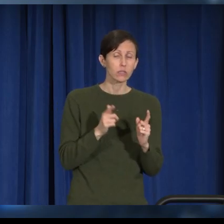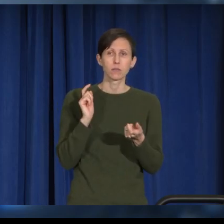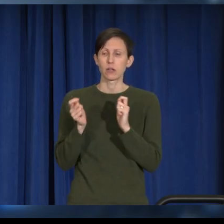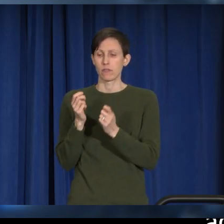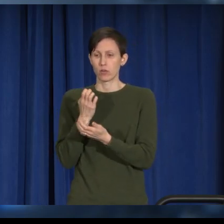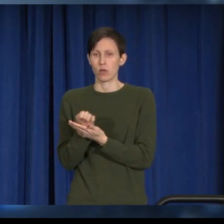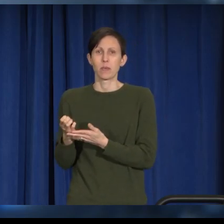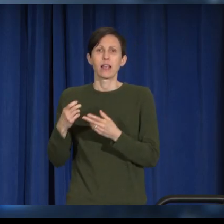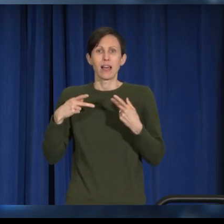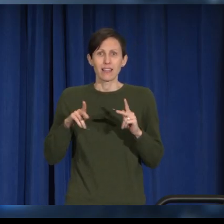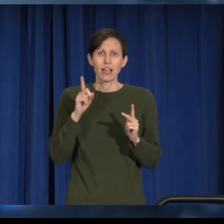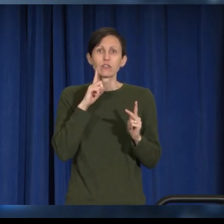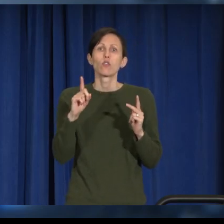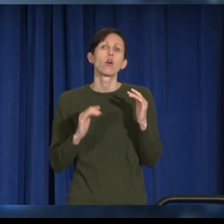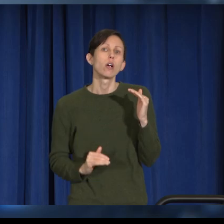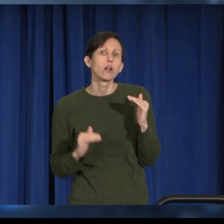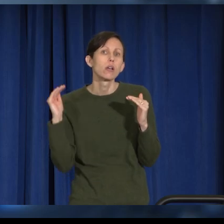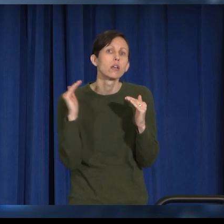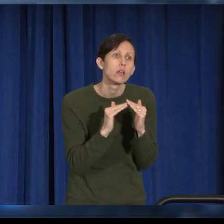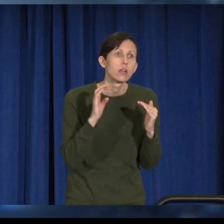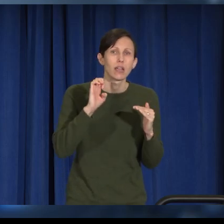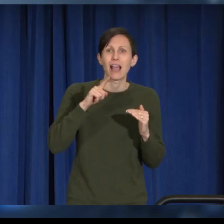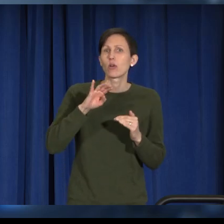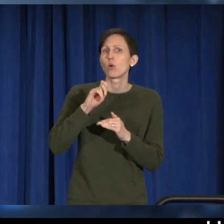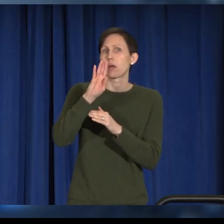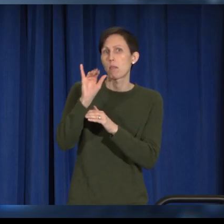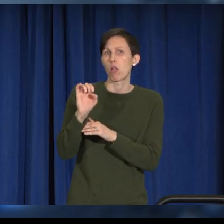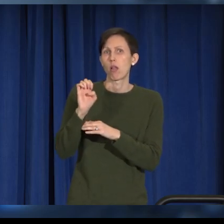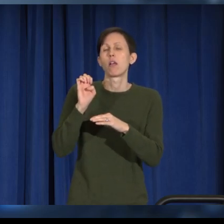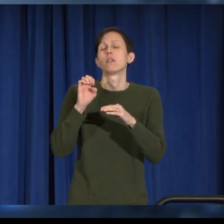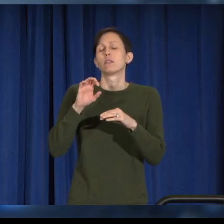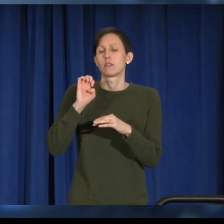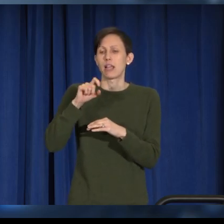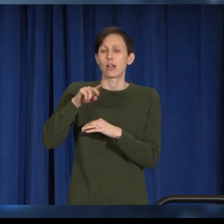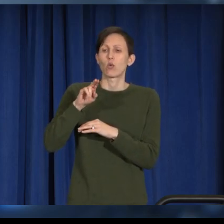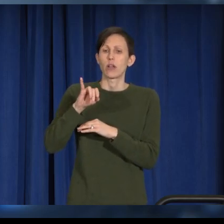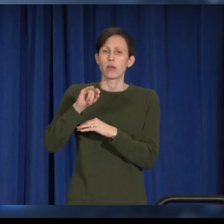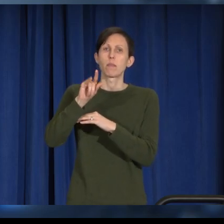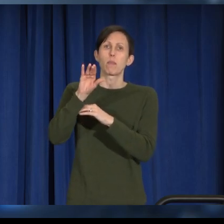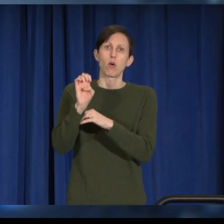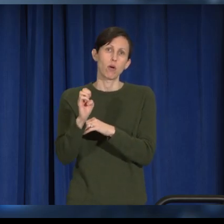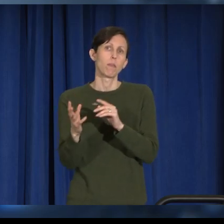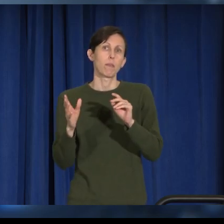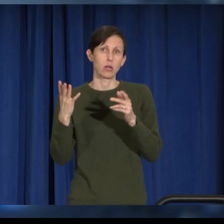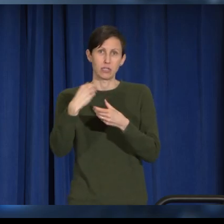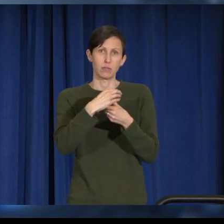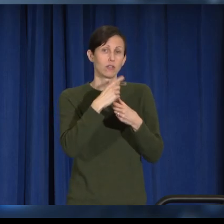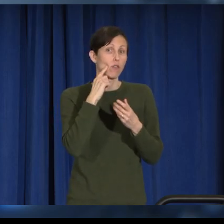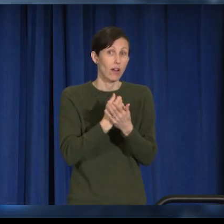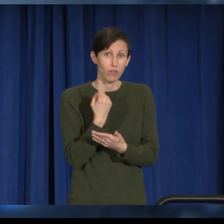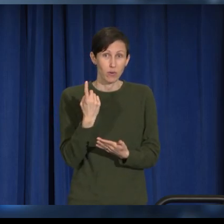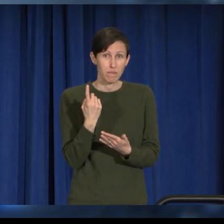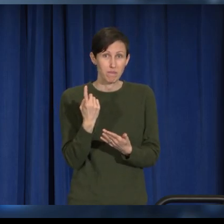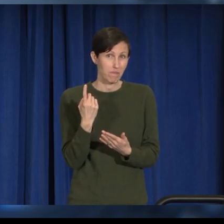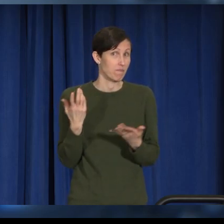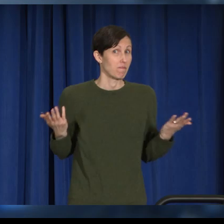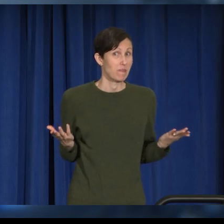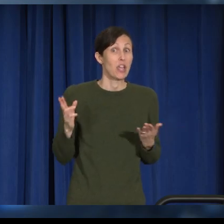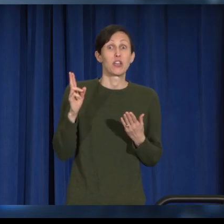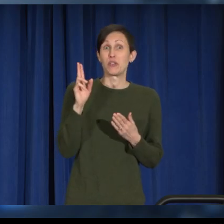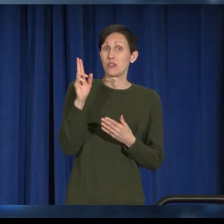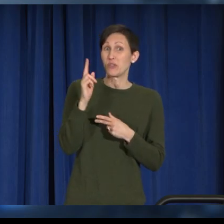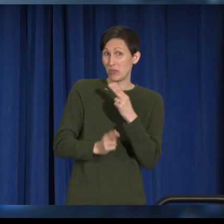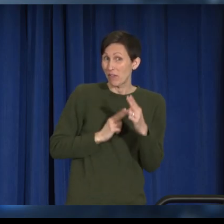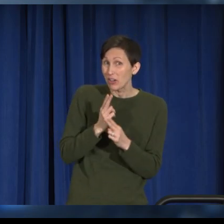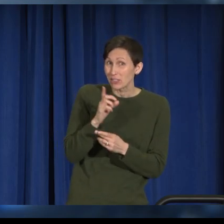that allows for equitable participation for all people. Simply put, universal design. And when we